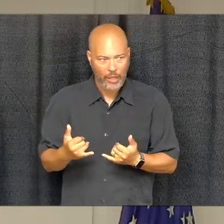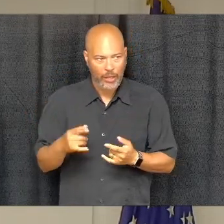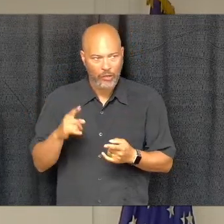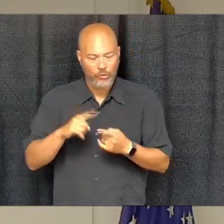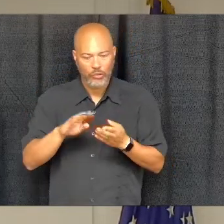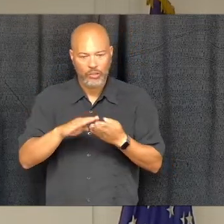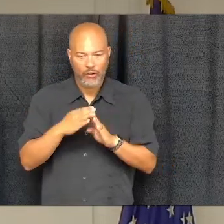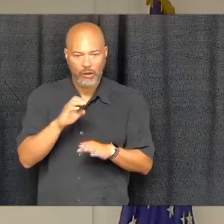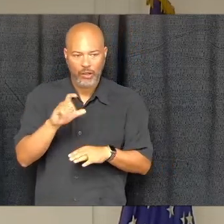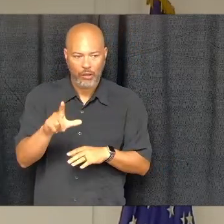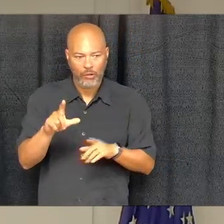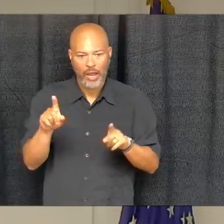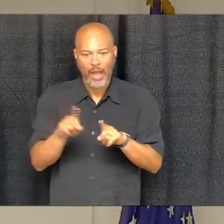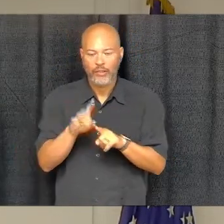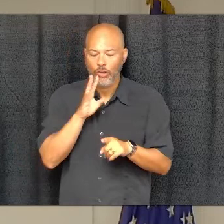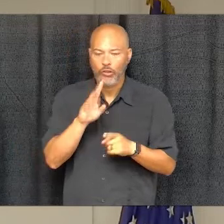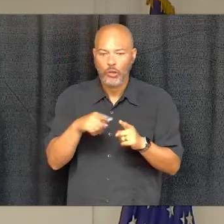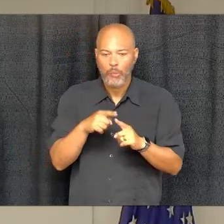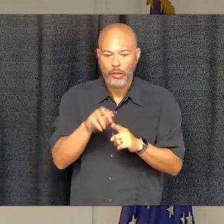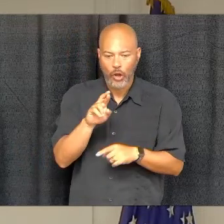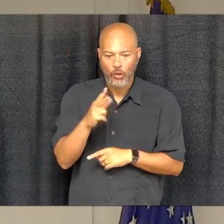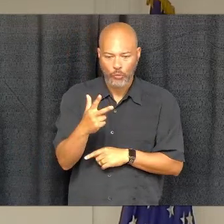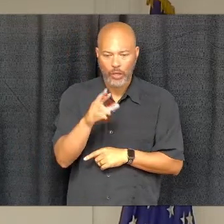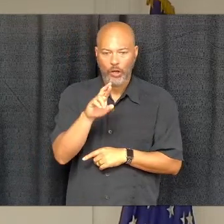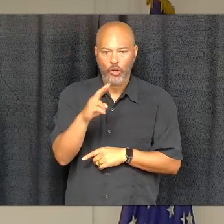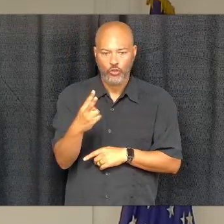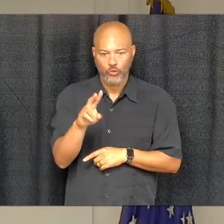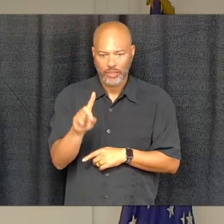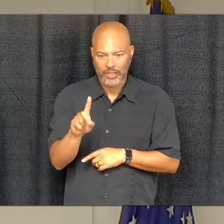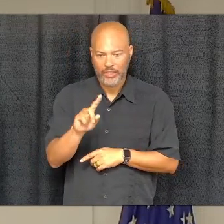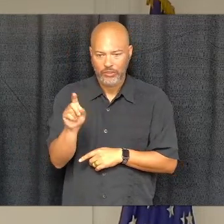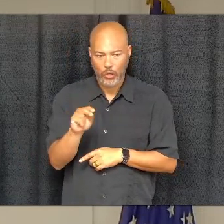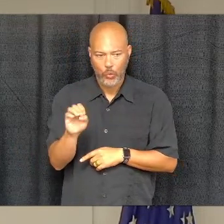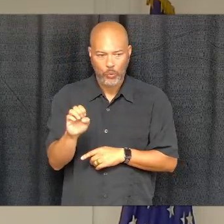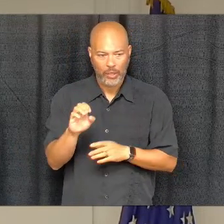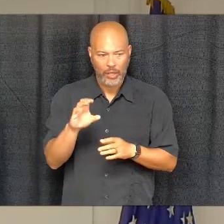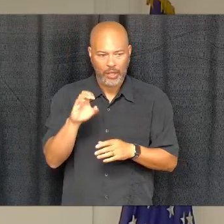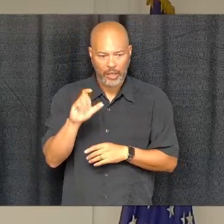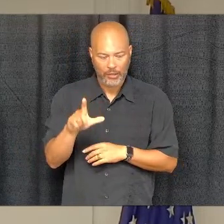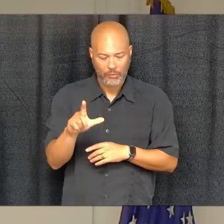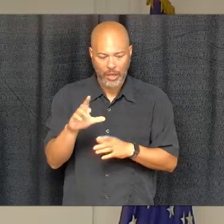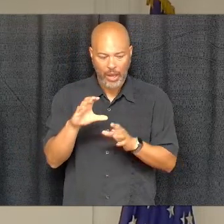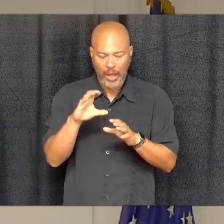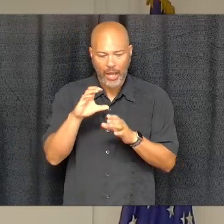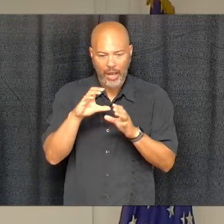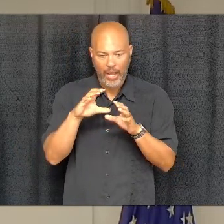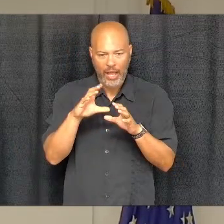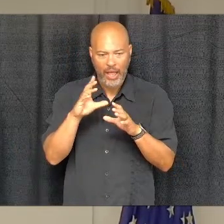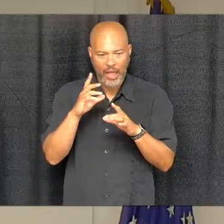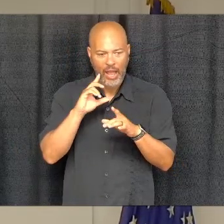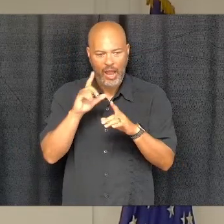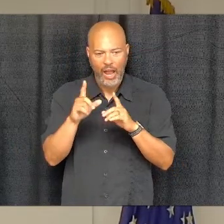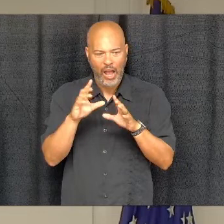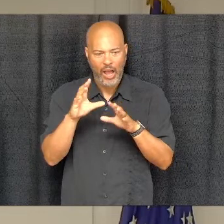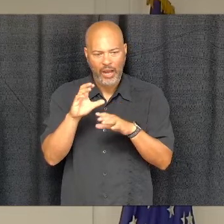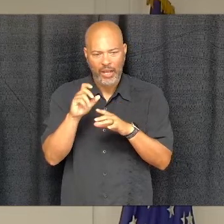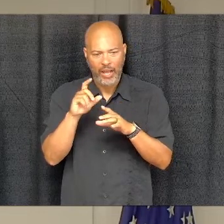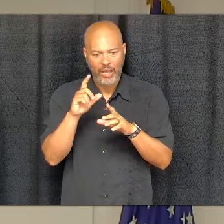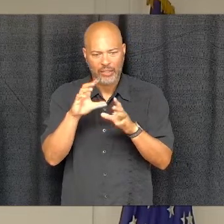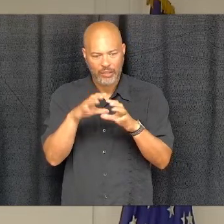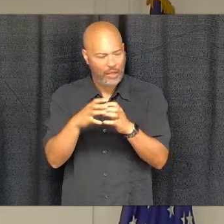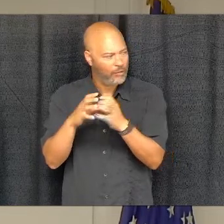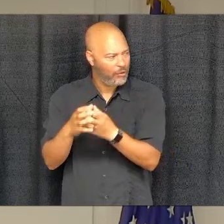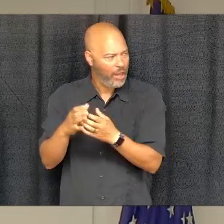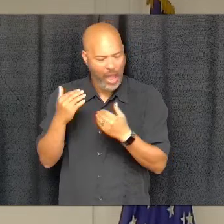of Clarksville as it pertains to the R3 and R2D zoning classification. I think there were questions or comments. Mr. Tyndall, I'm